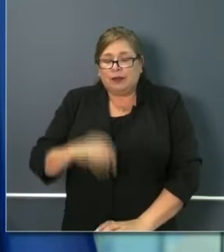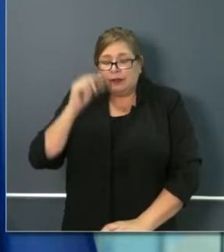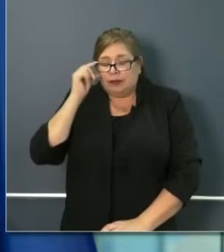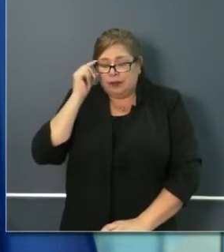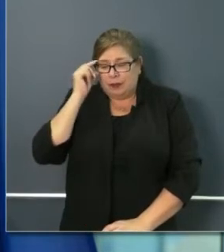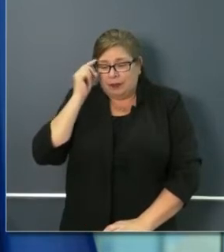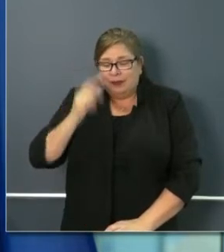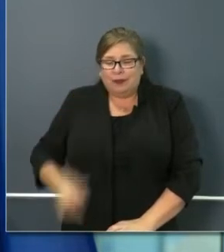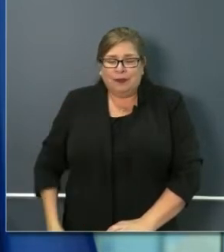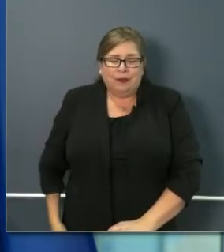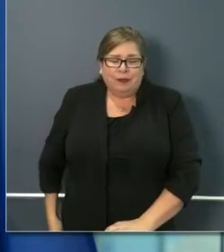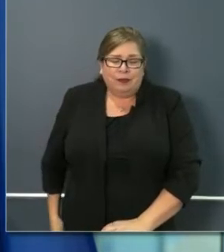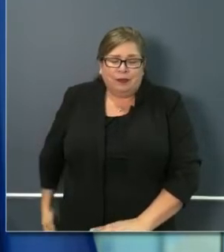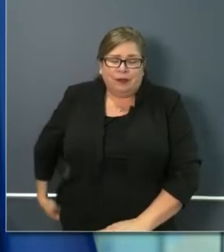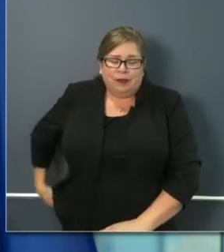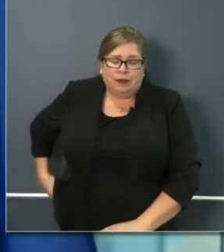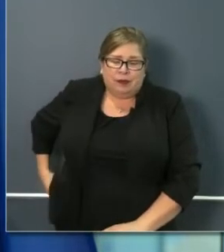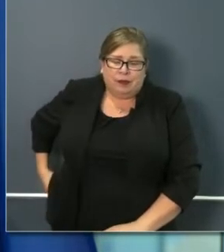Jeremy White, Politico.